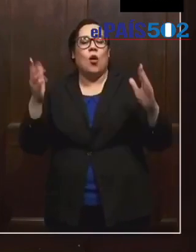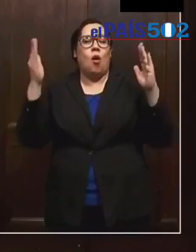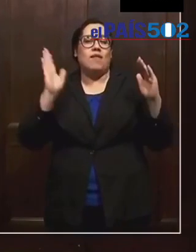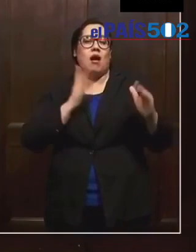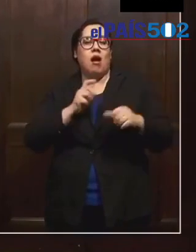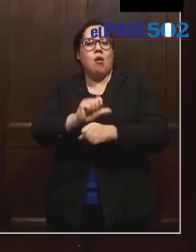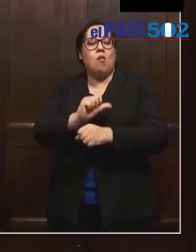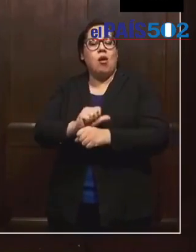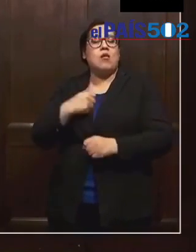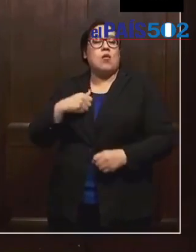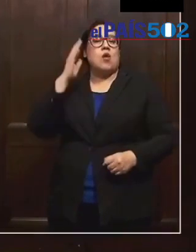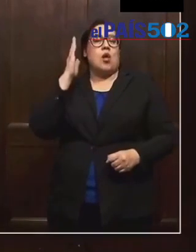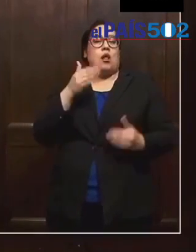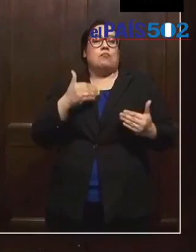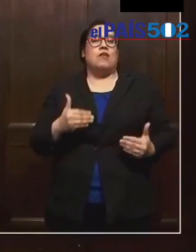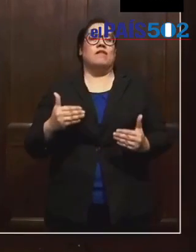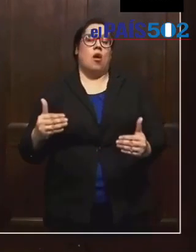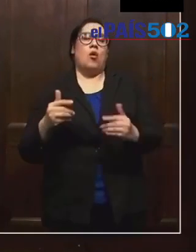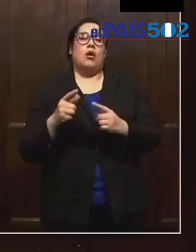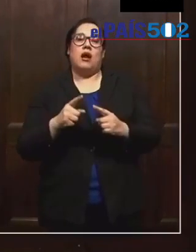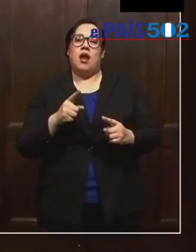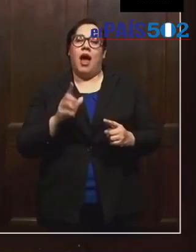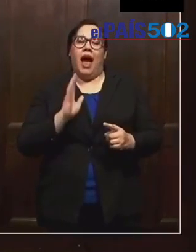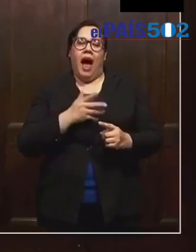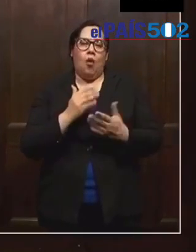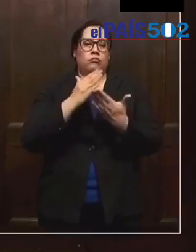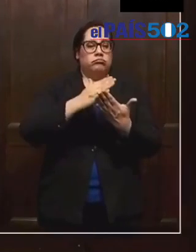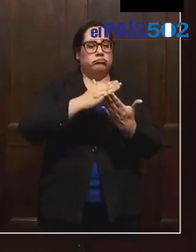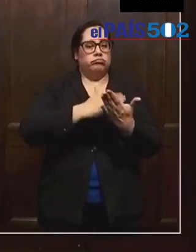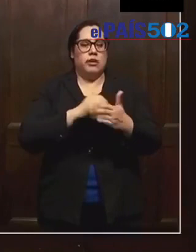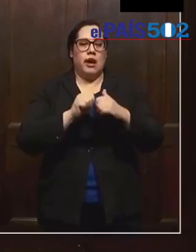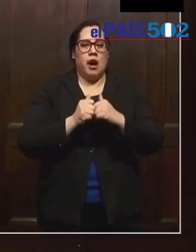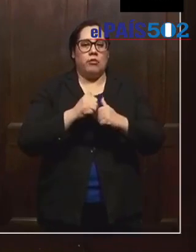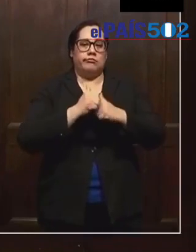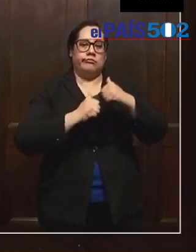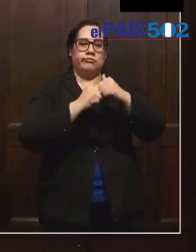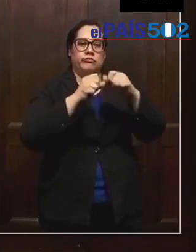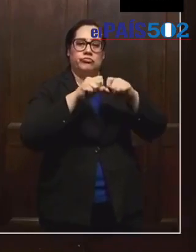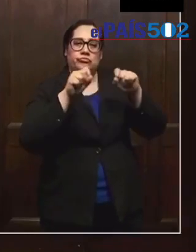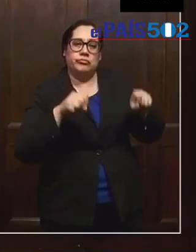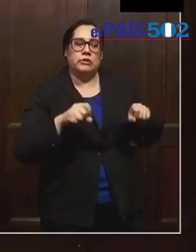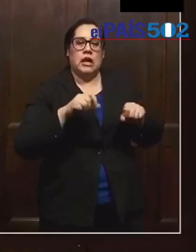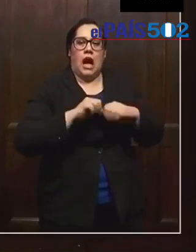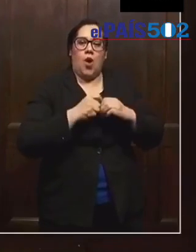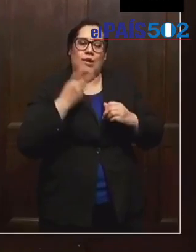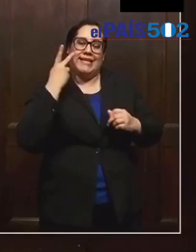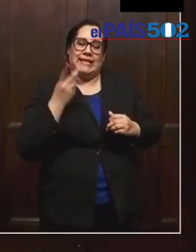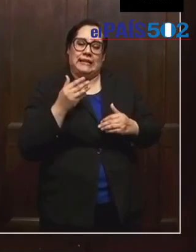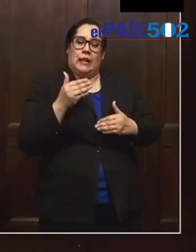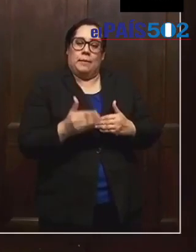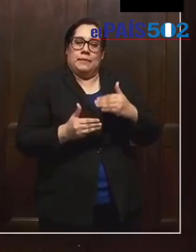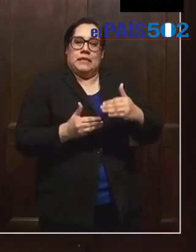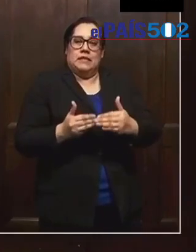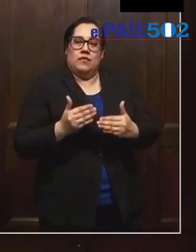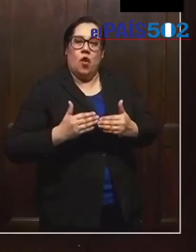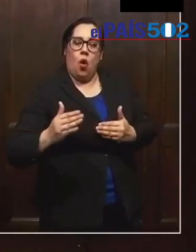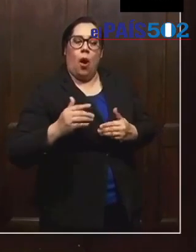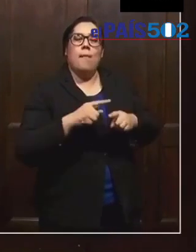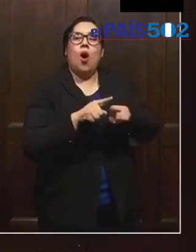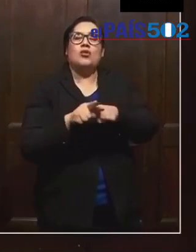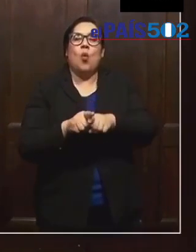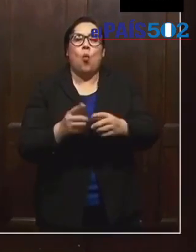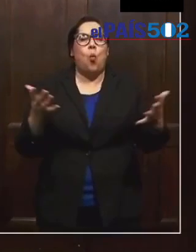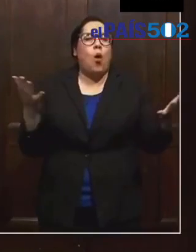we will be moving forward in on the framework of how we can begin to see some steps forward and also what